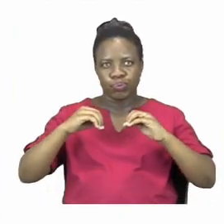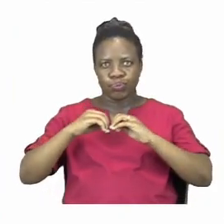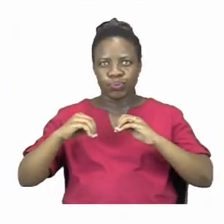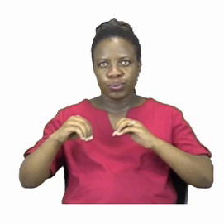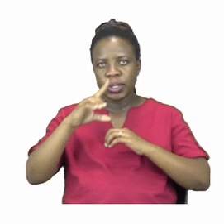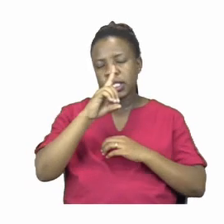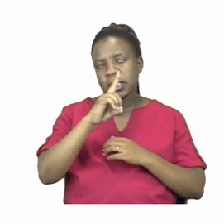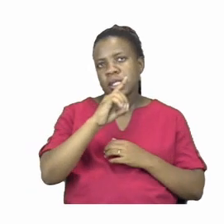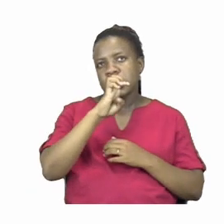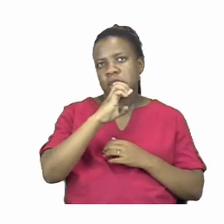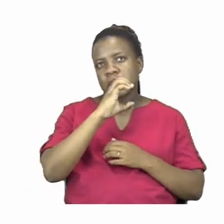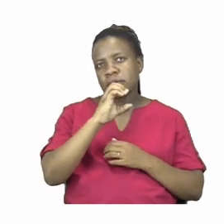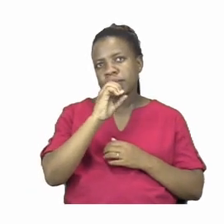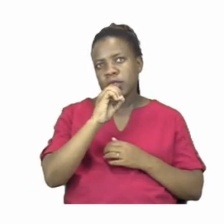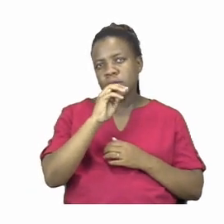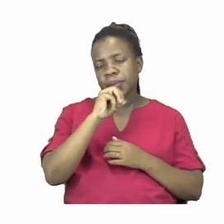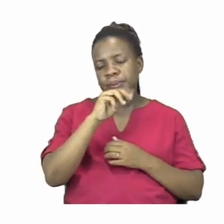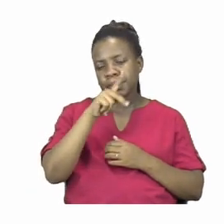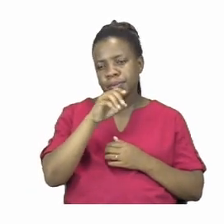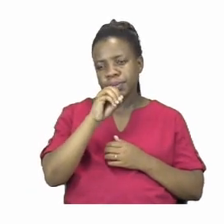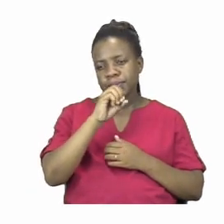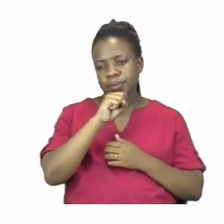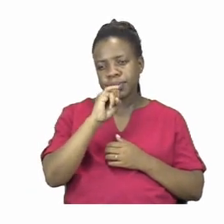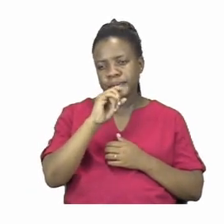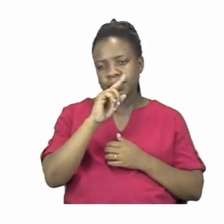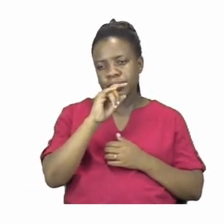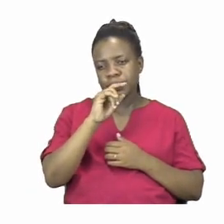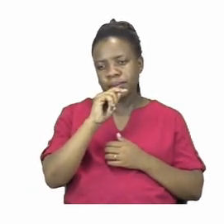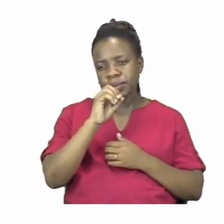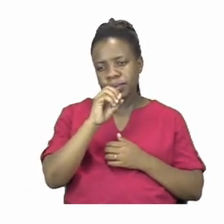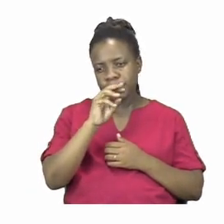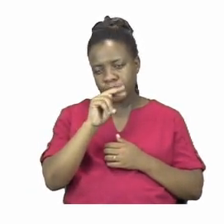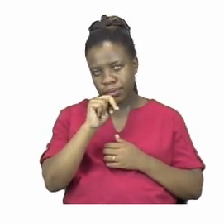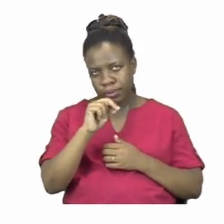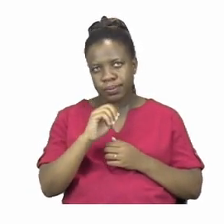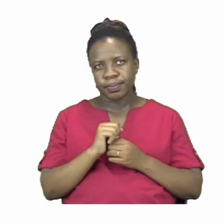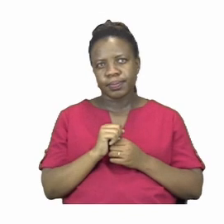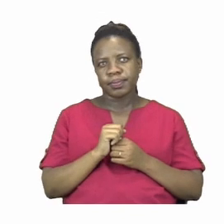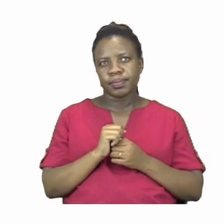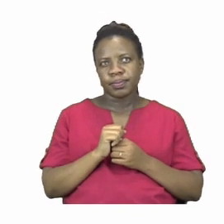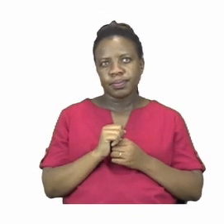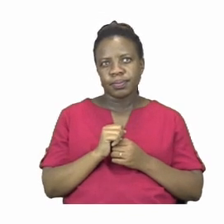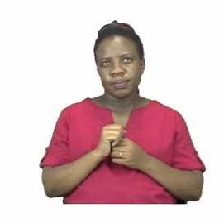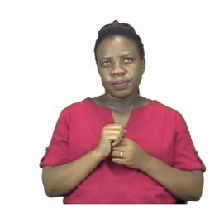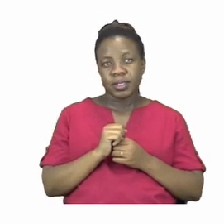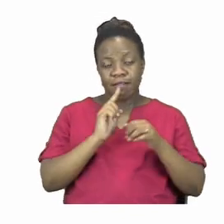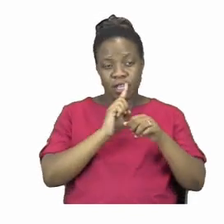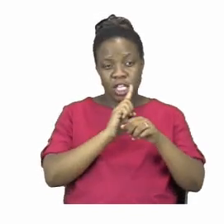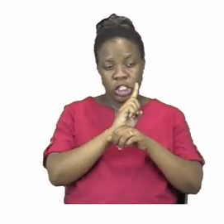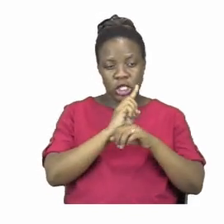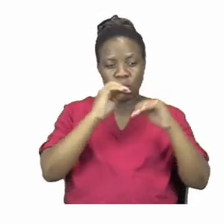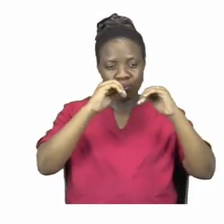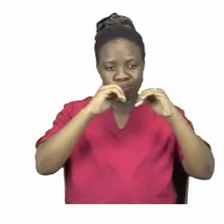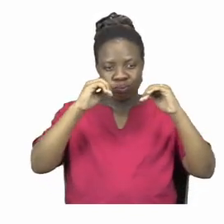says here, decompose and add the following numbers. Now, boys and girls, let's quickly look